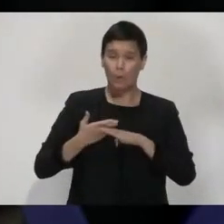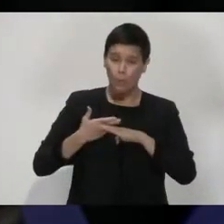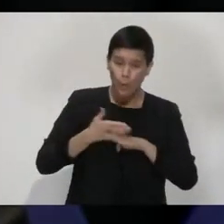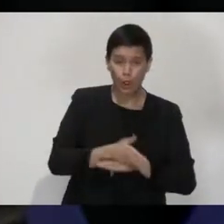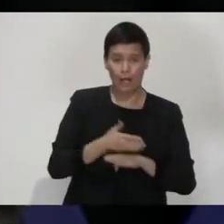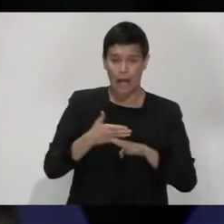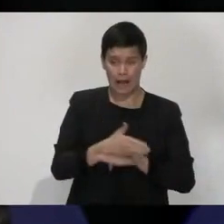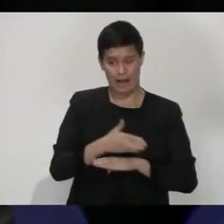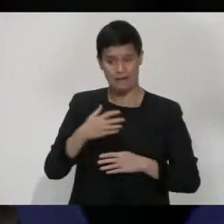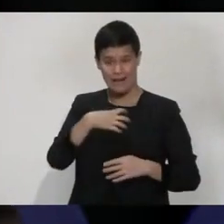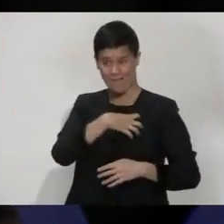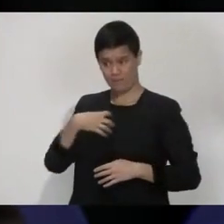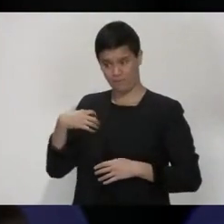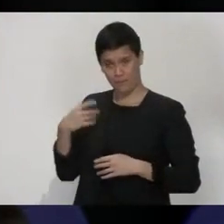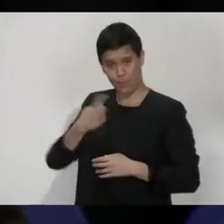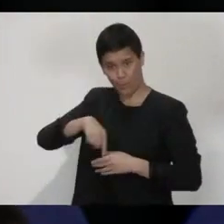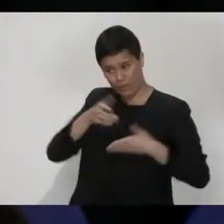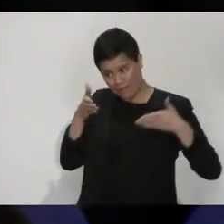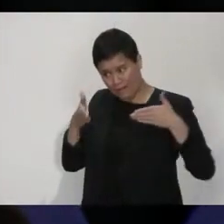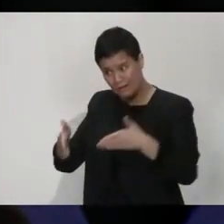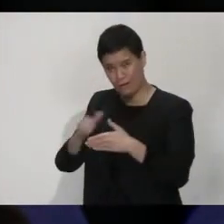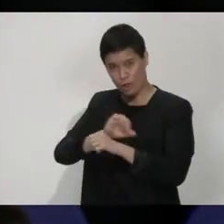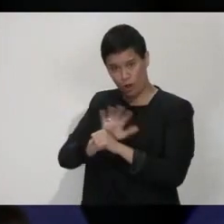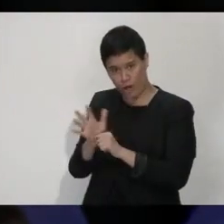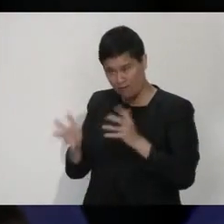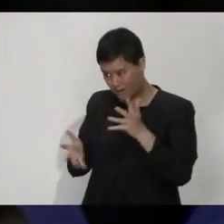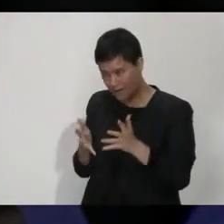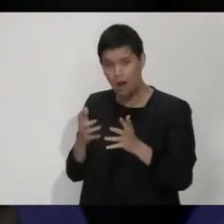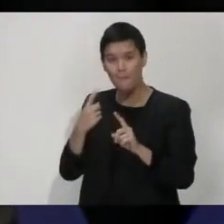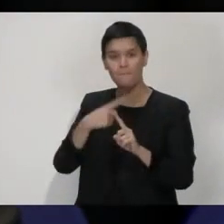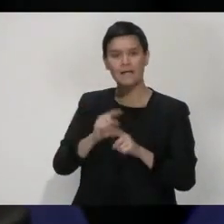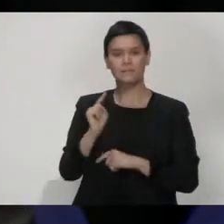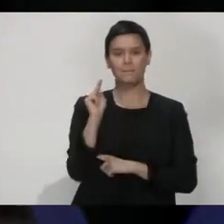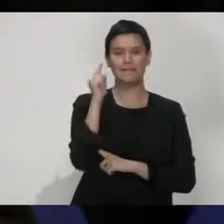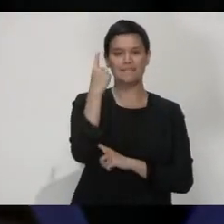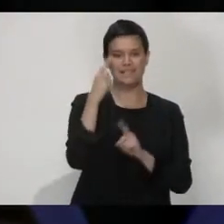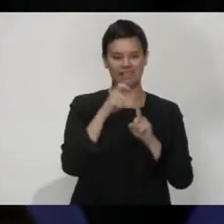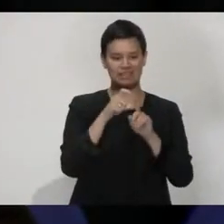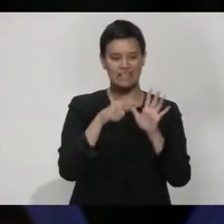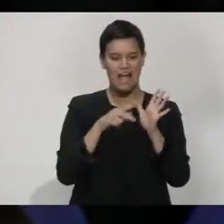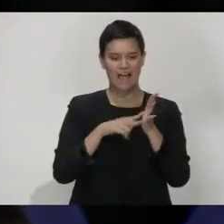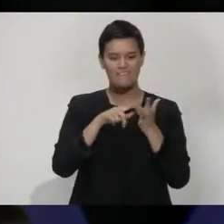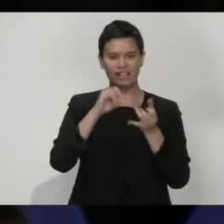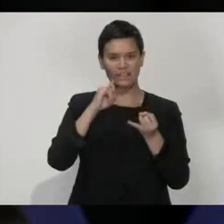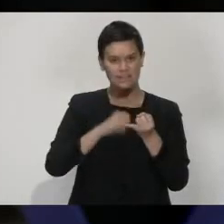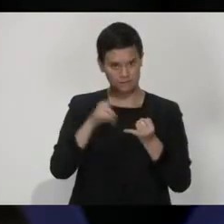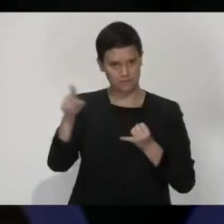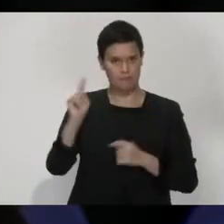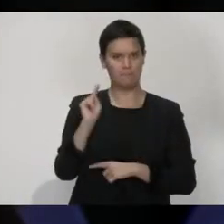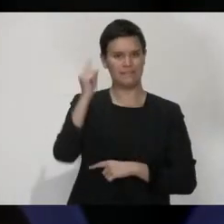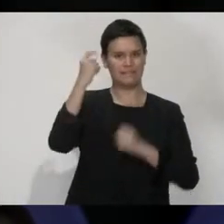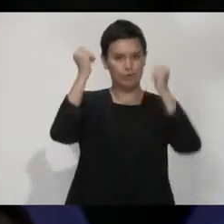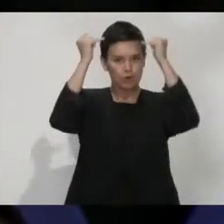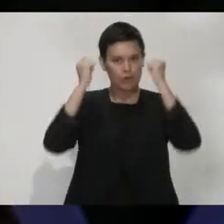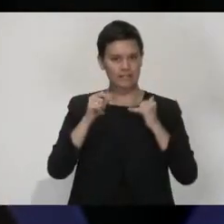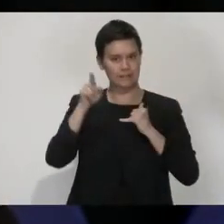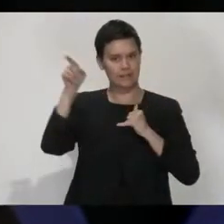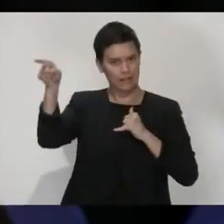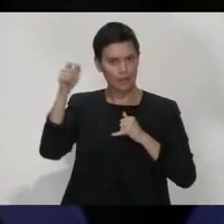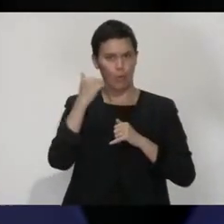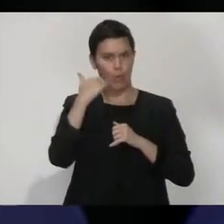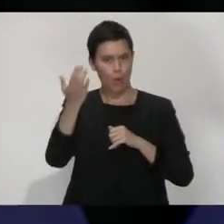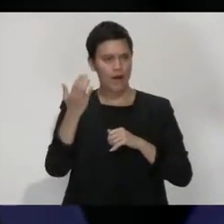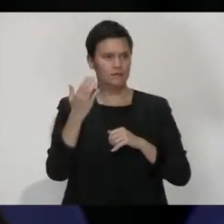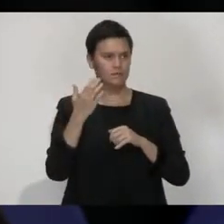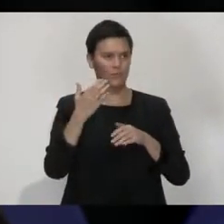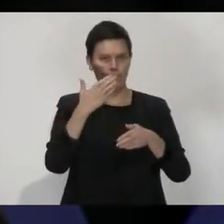in office, particularly through the works of the likes of Kelvin Davis, to make sure that we're providing a system that provides both support,